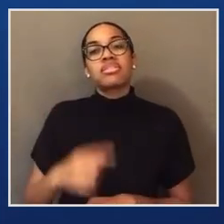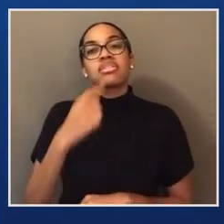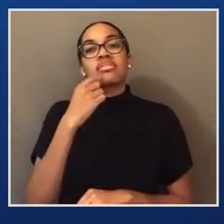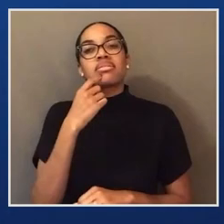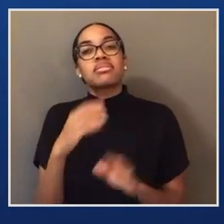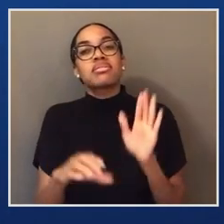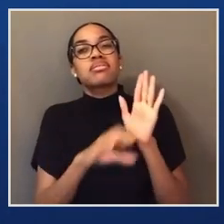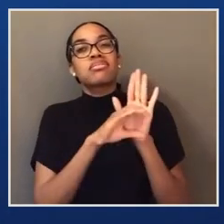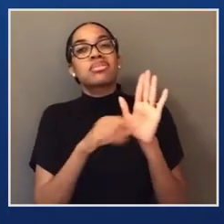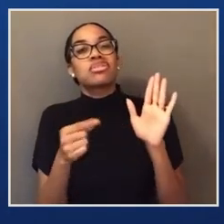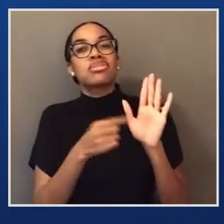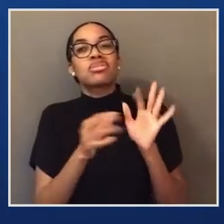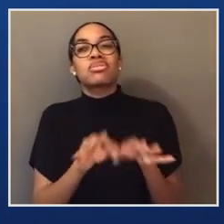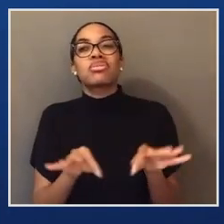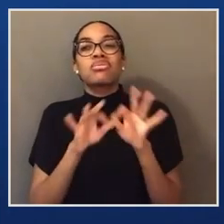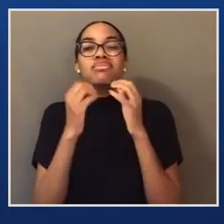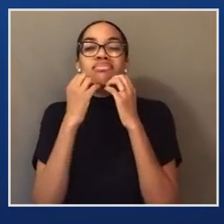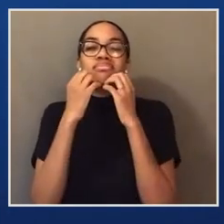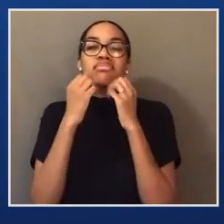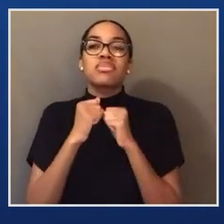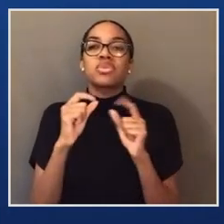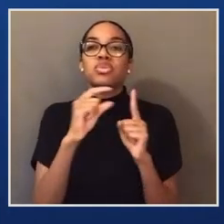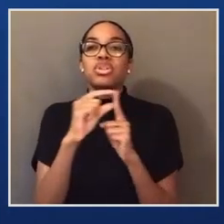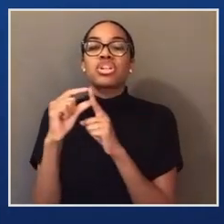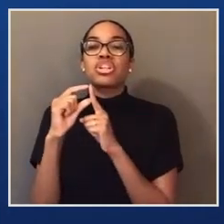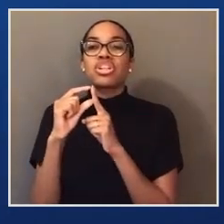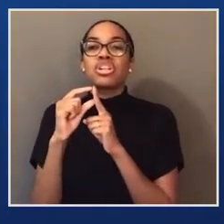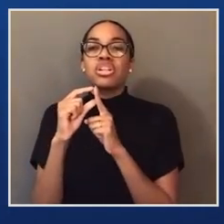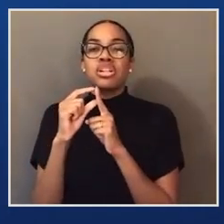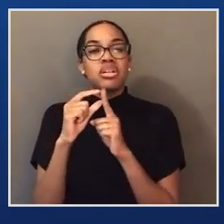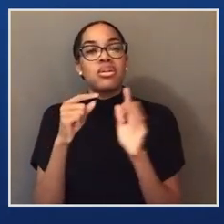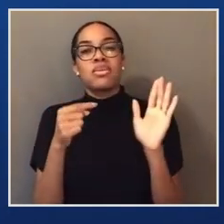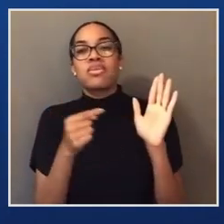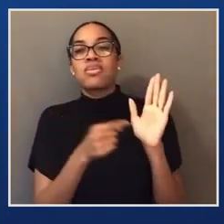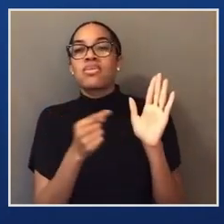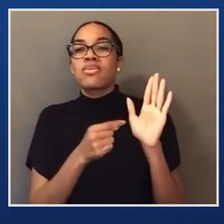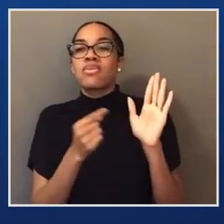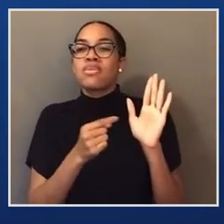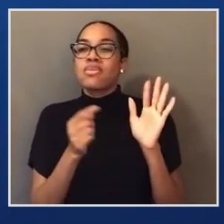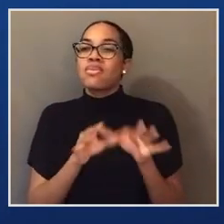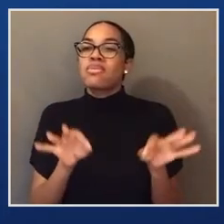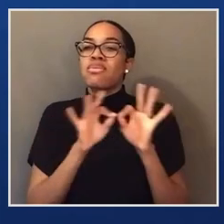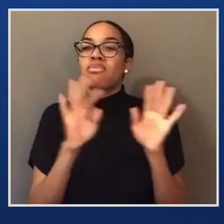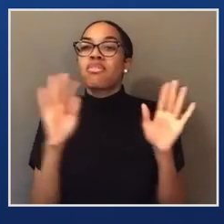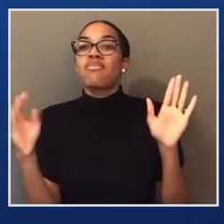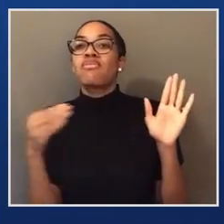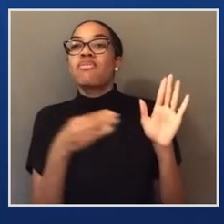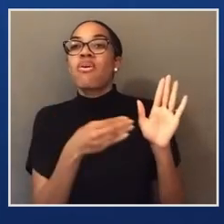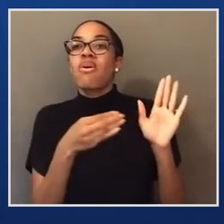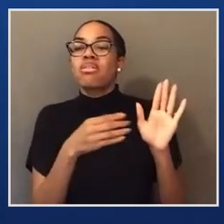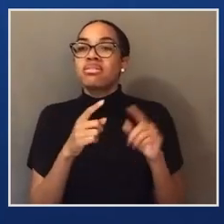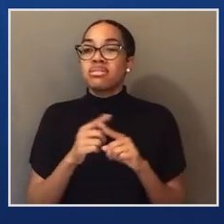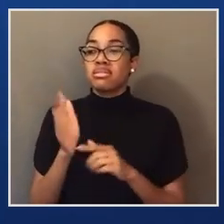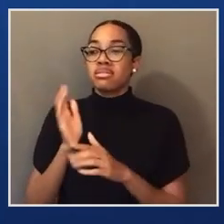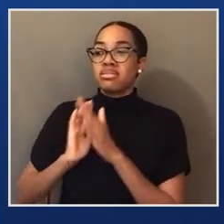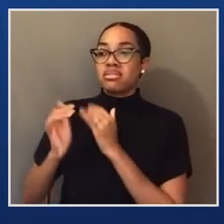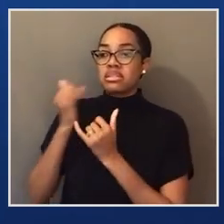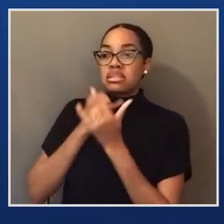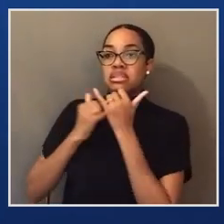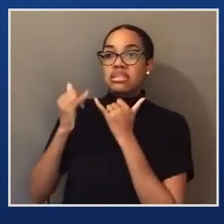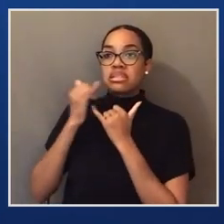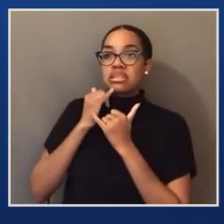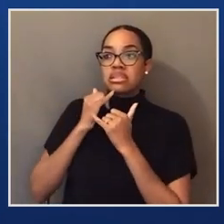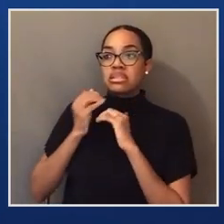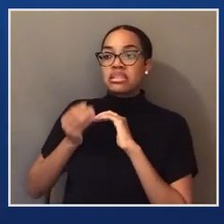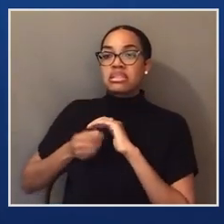shine. I know I done some things that's dead wrong. The flash is on this little light of mine, yeah. They say a picture's worth